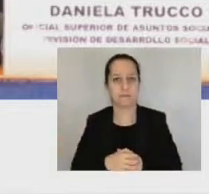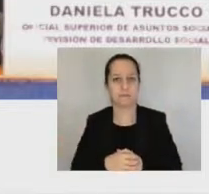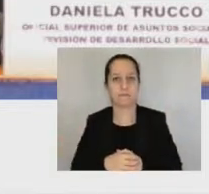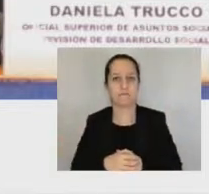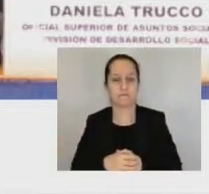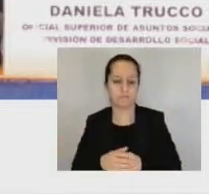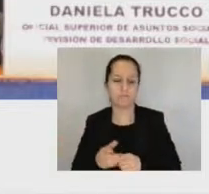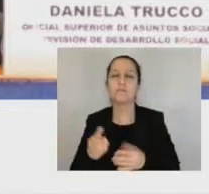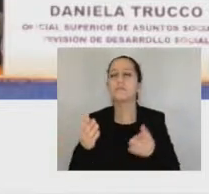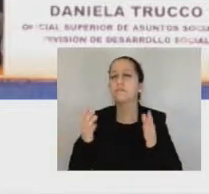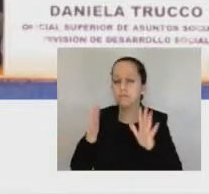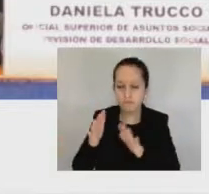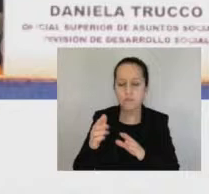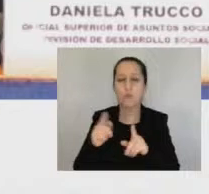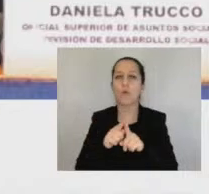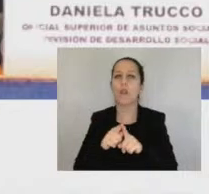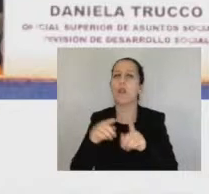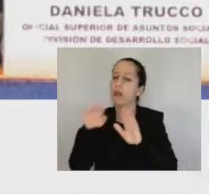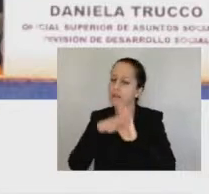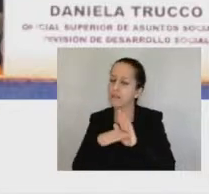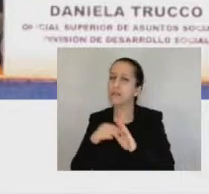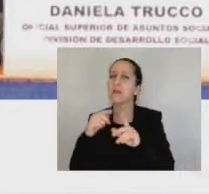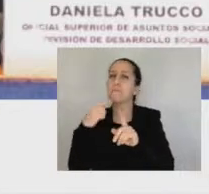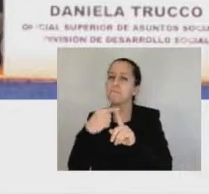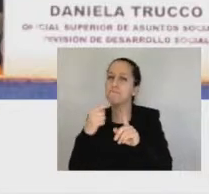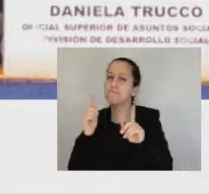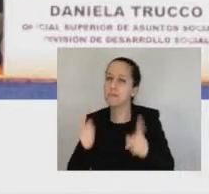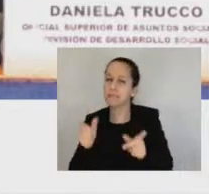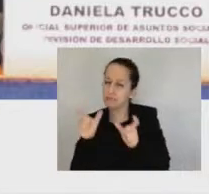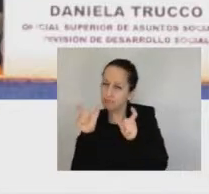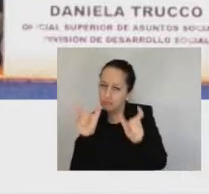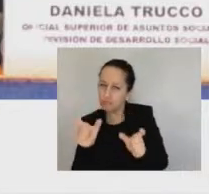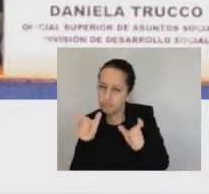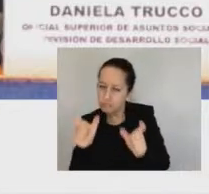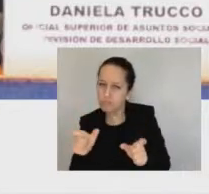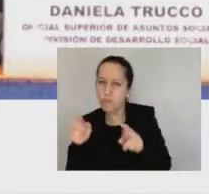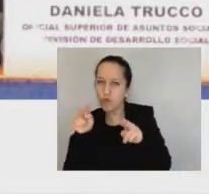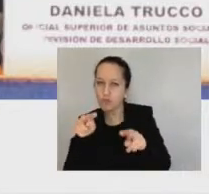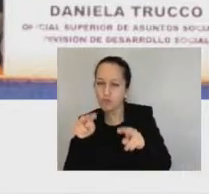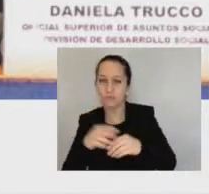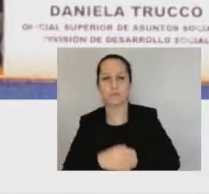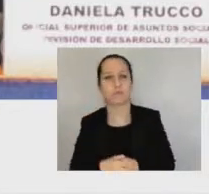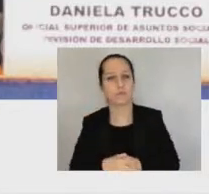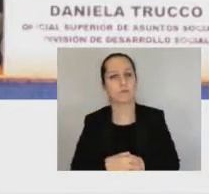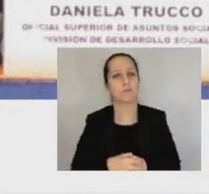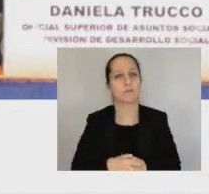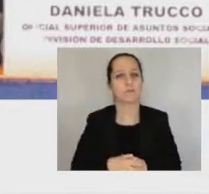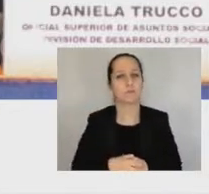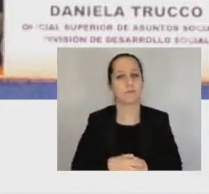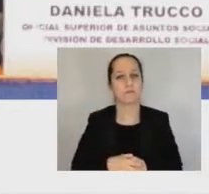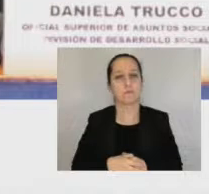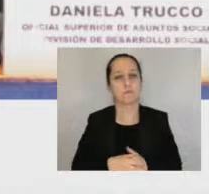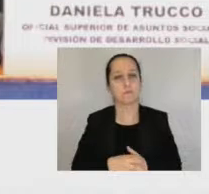which combines the dual need of the monitoring agenda for the region.